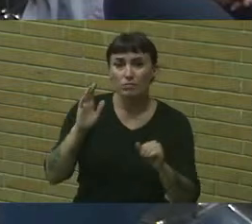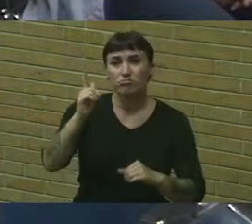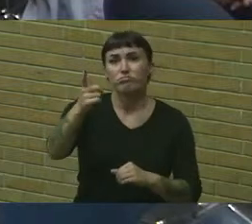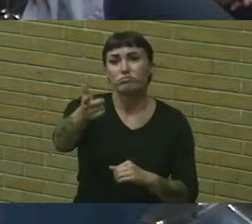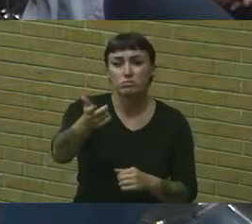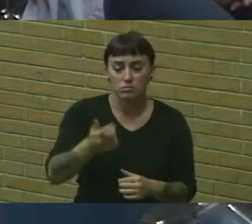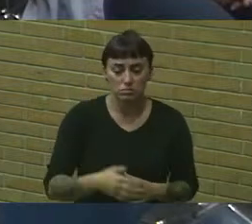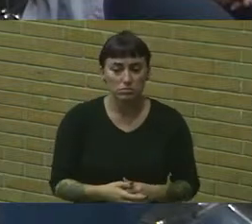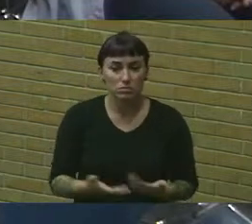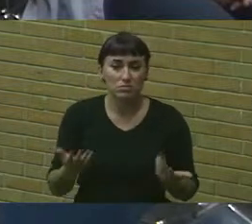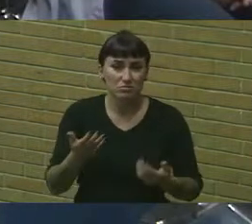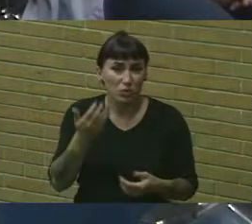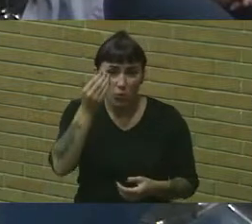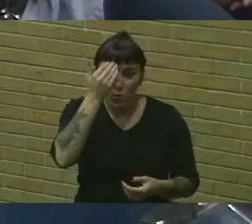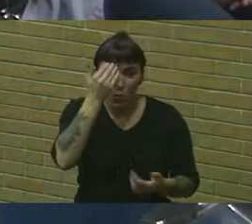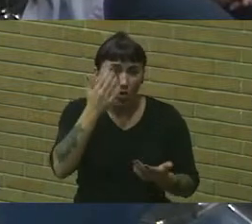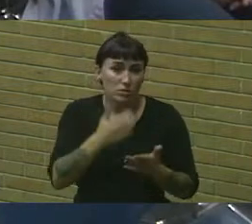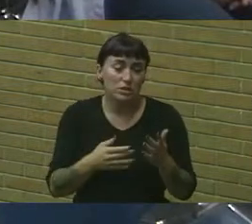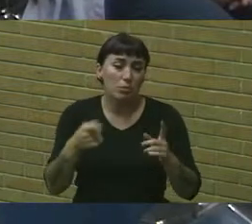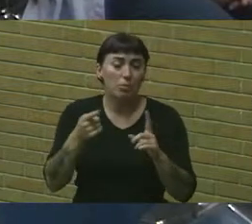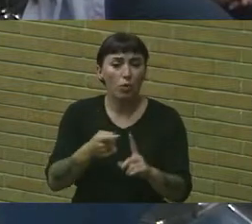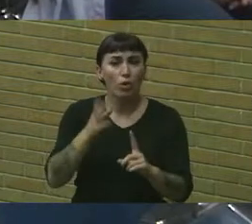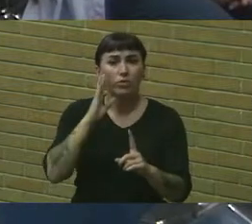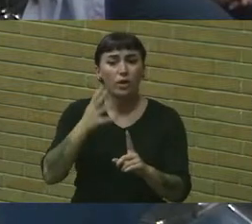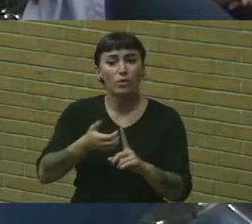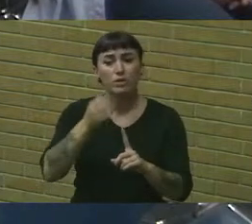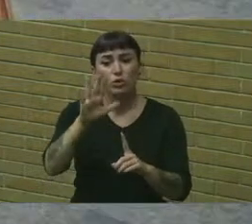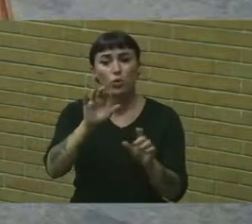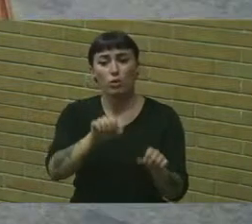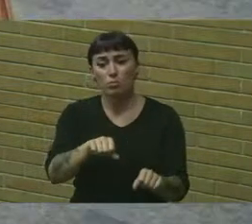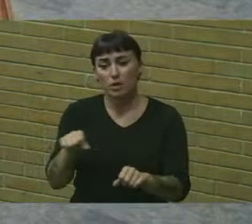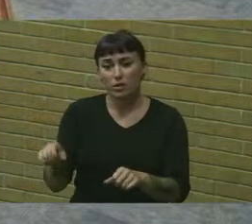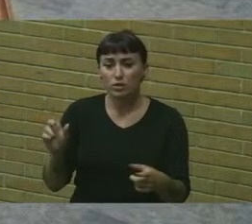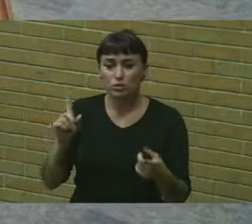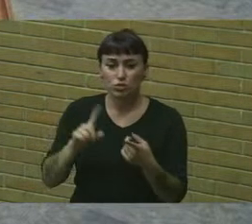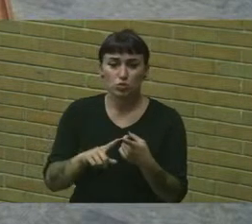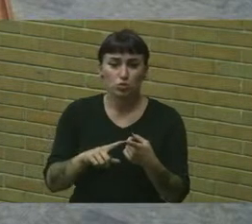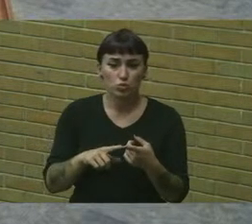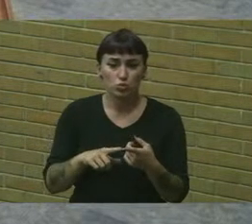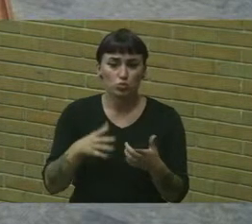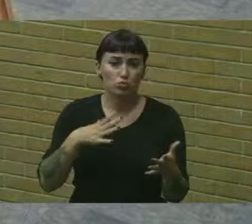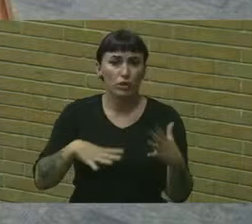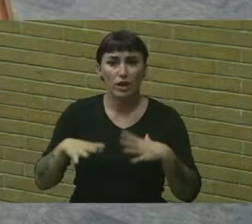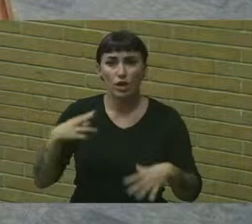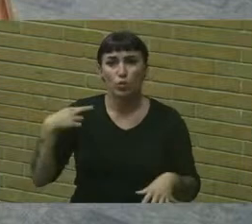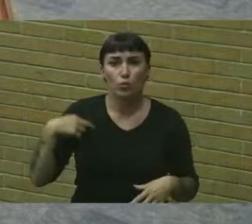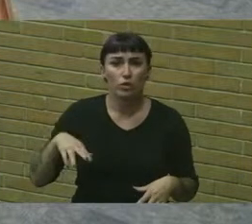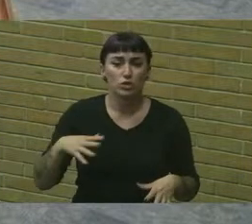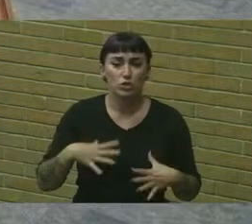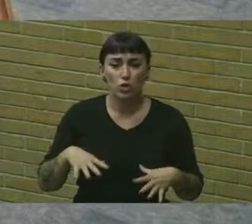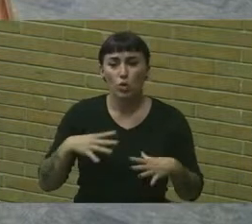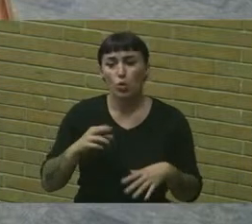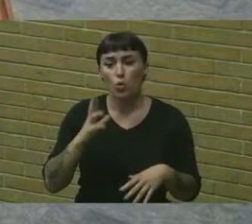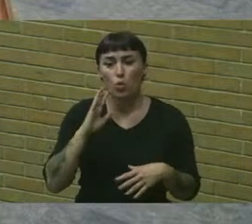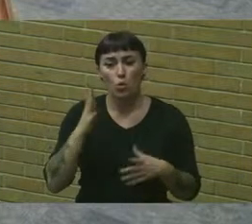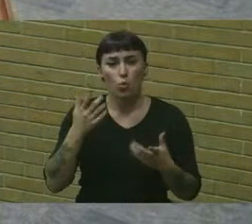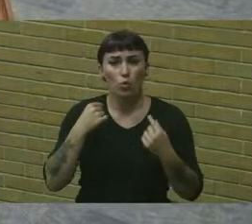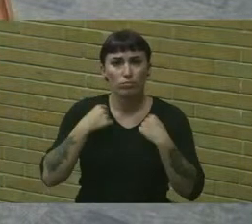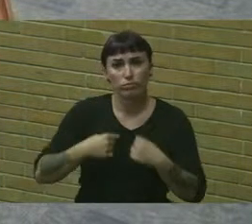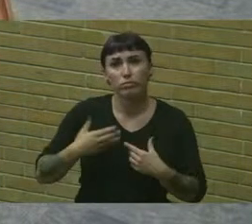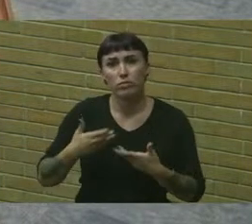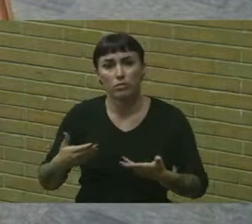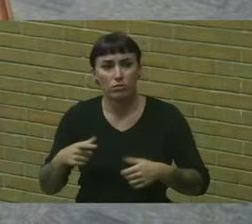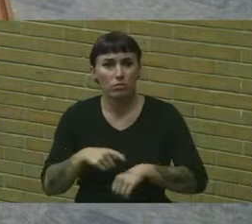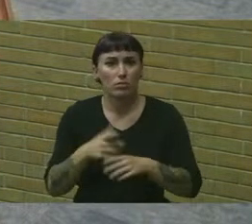road. At some point, they'll take away your ability to wear religious clothing or artifacts that you